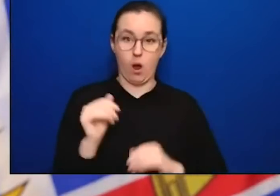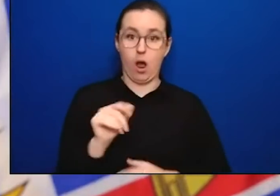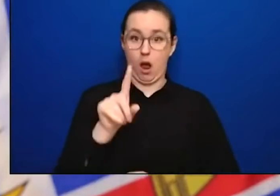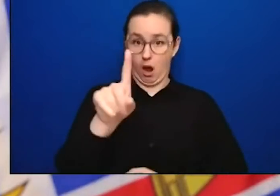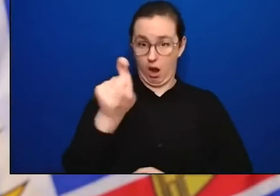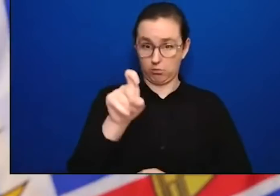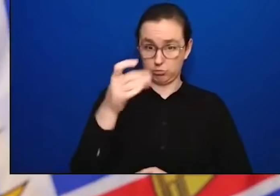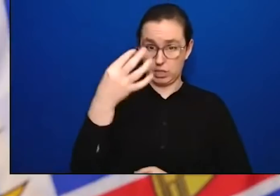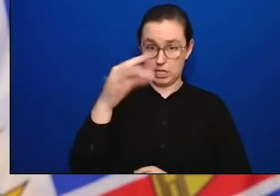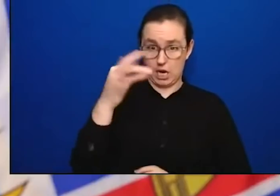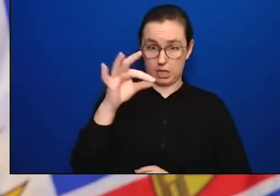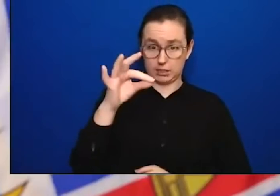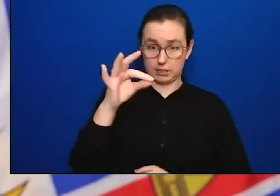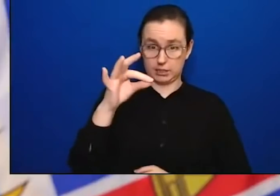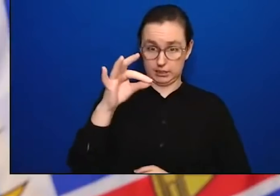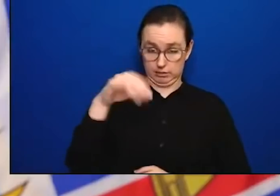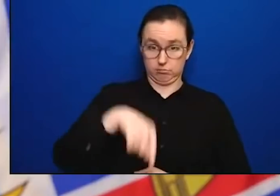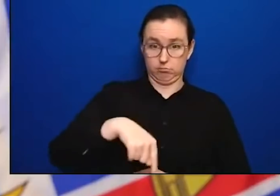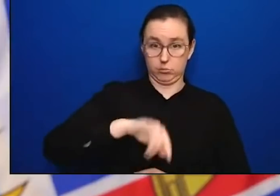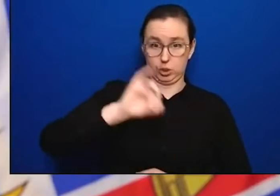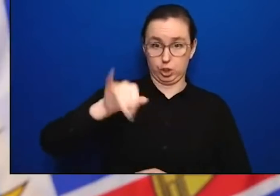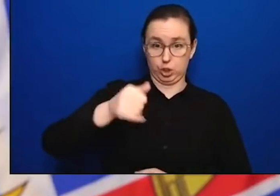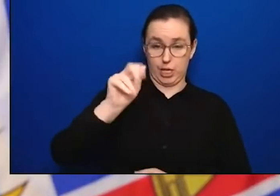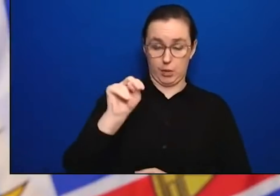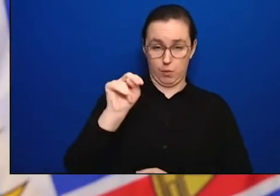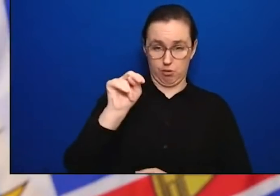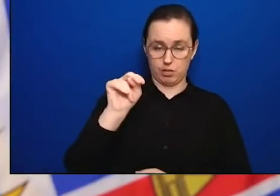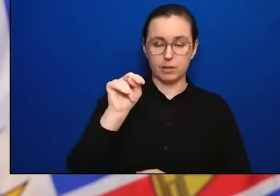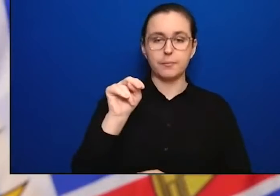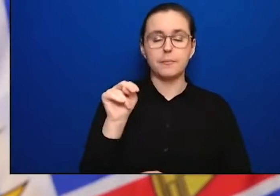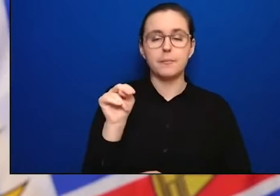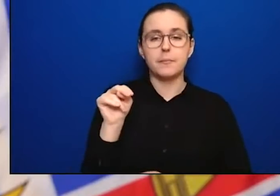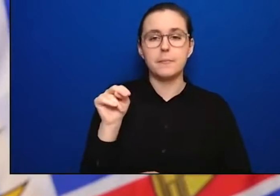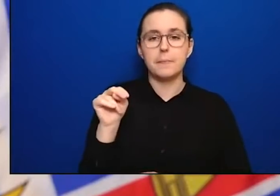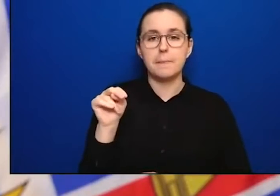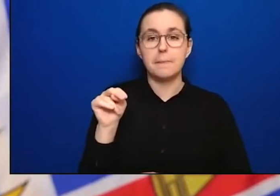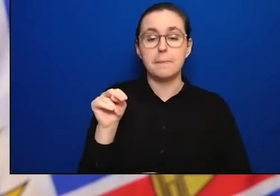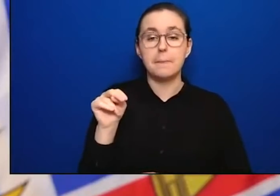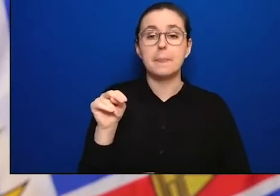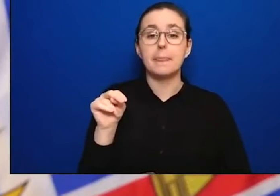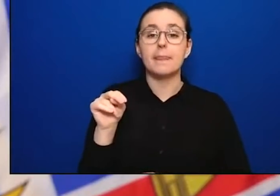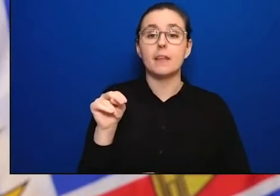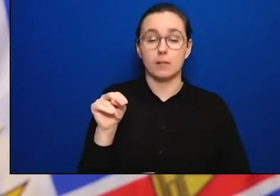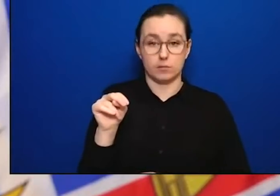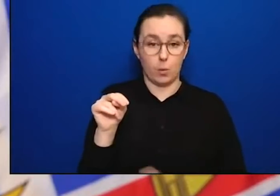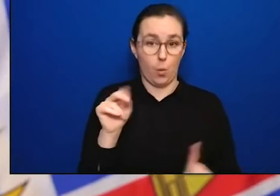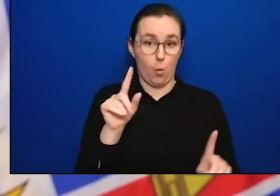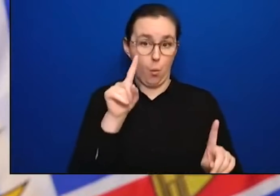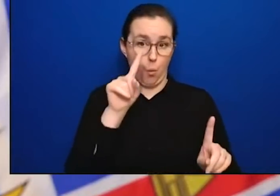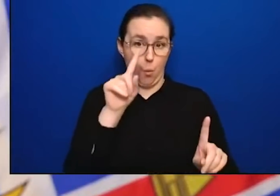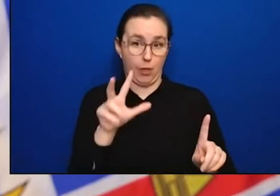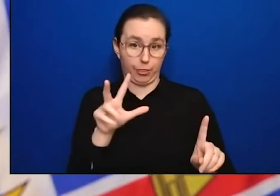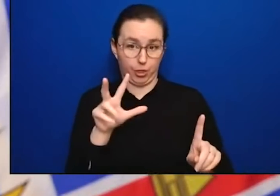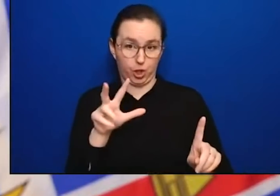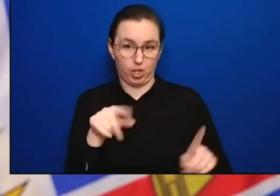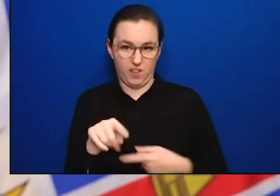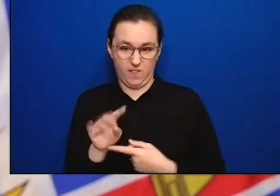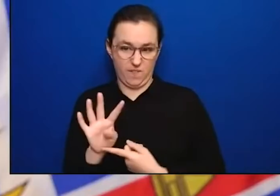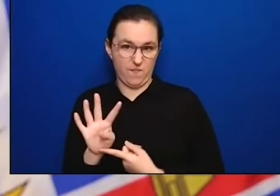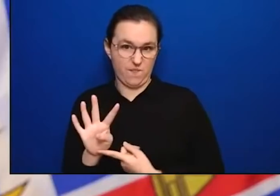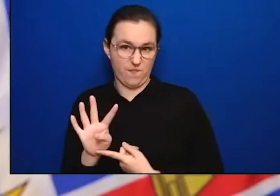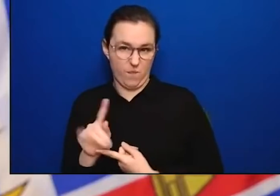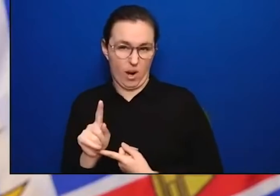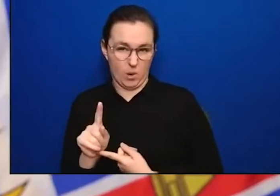that is reported to us. So we had 119 people with a date of death in January, and